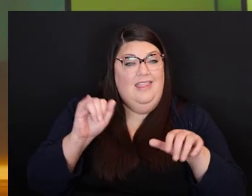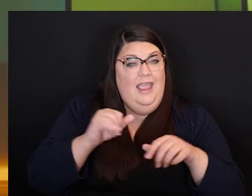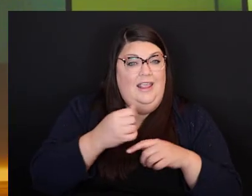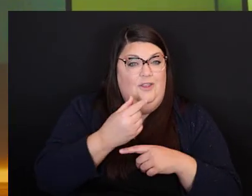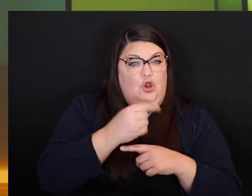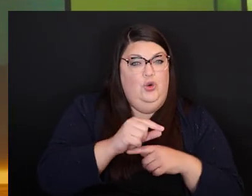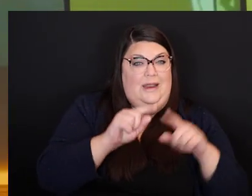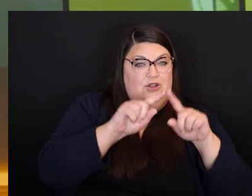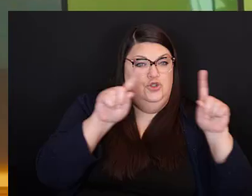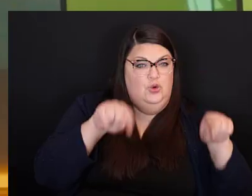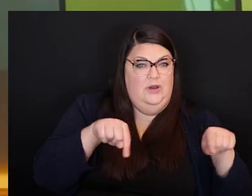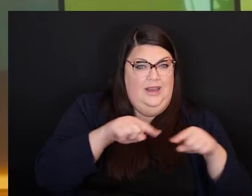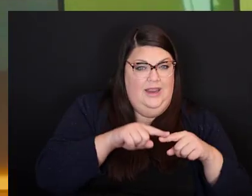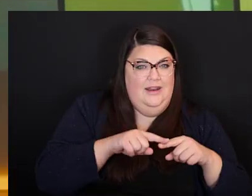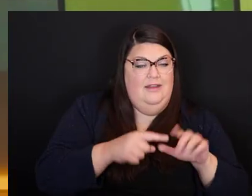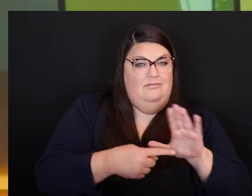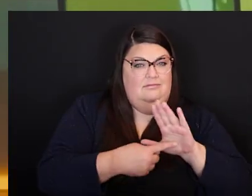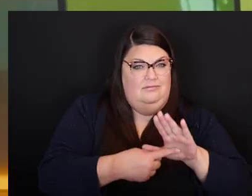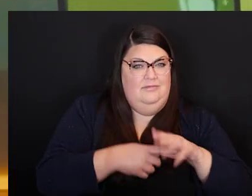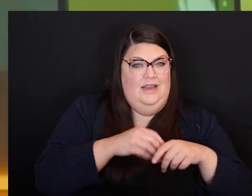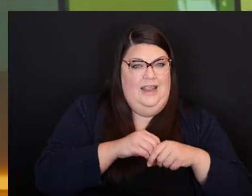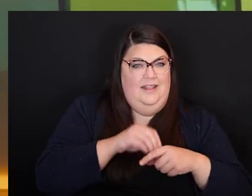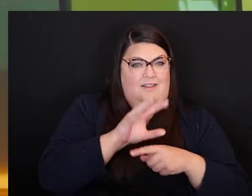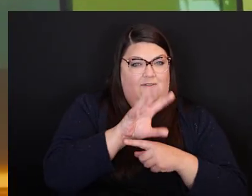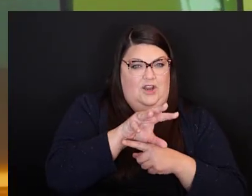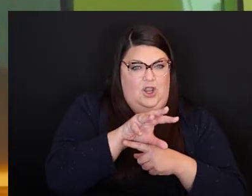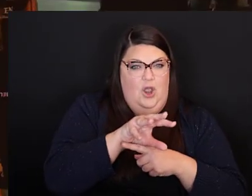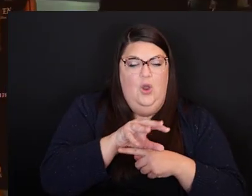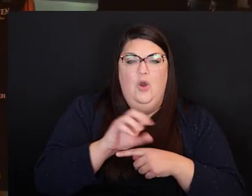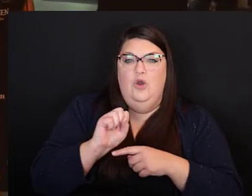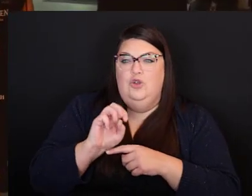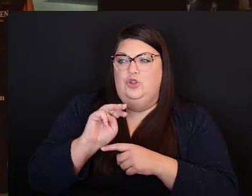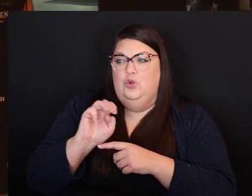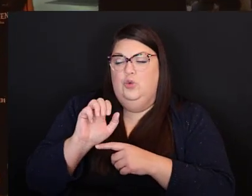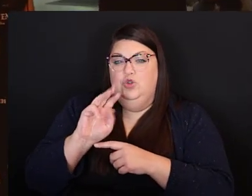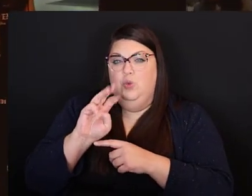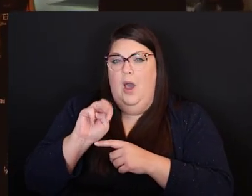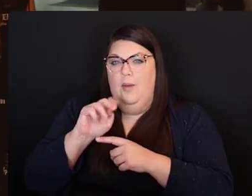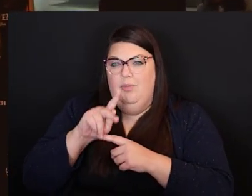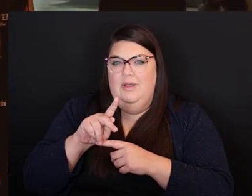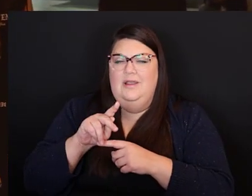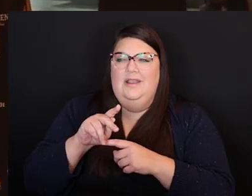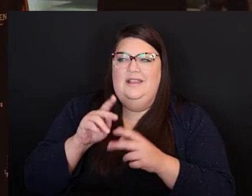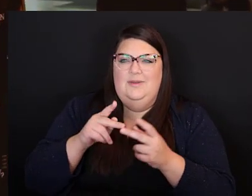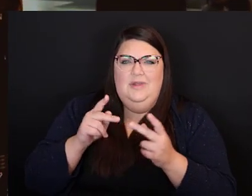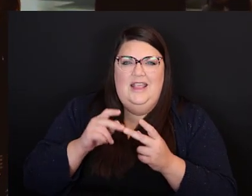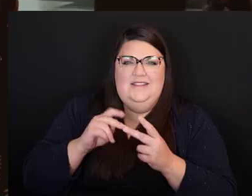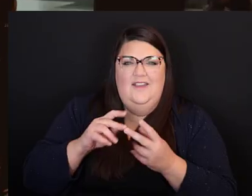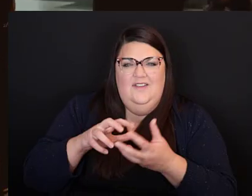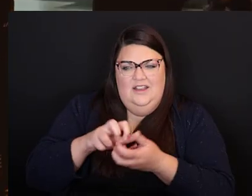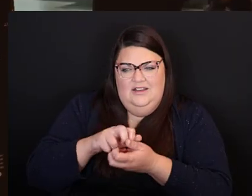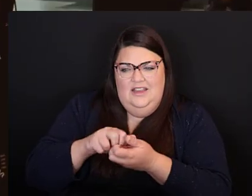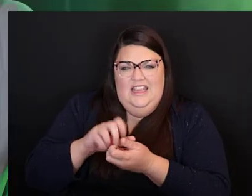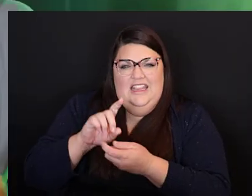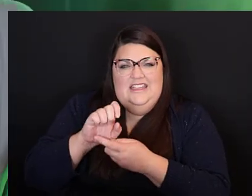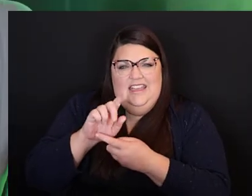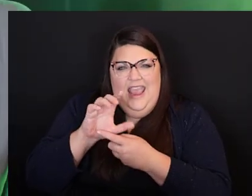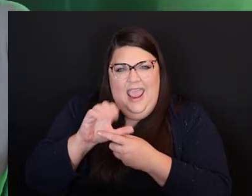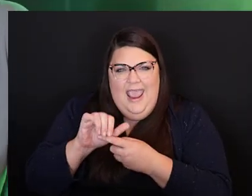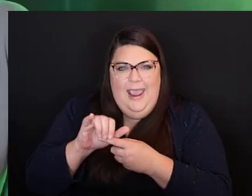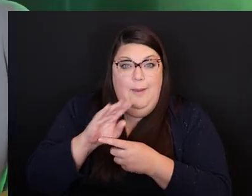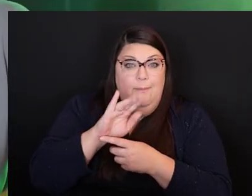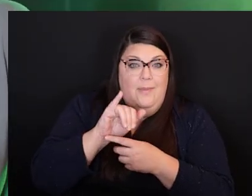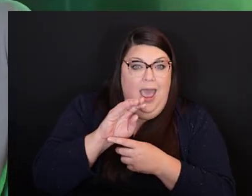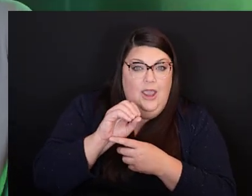that figures prominently in the video footage. The swamp is a place of decay and disintegration of biomatter, of